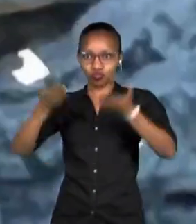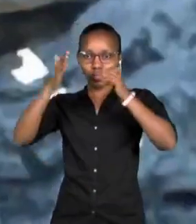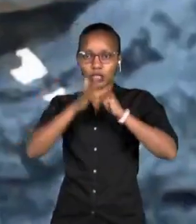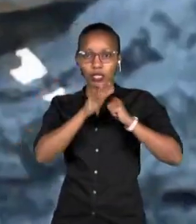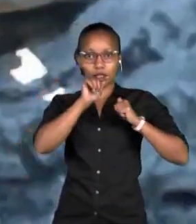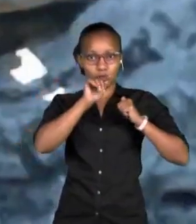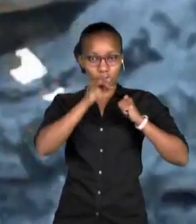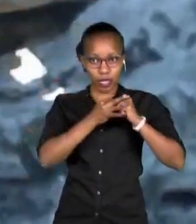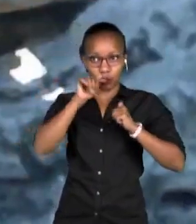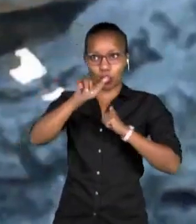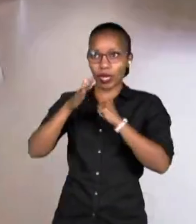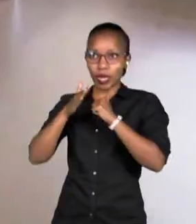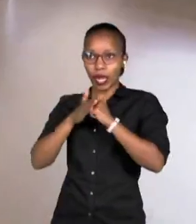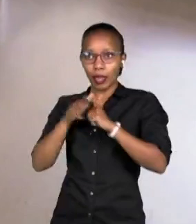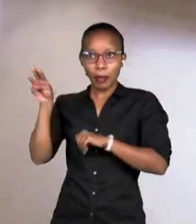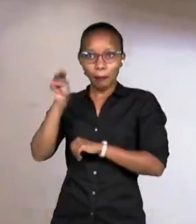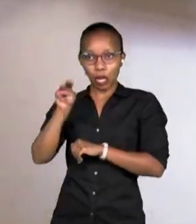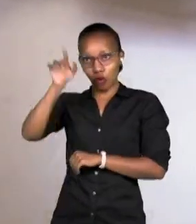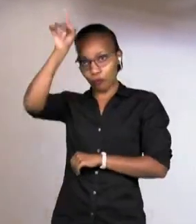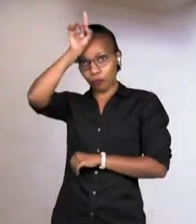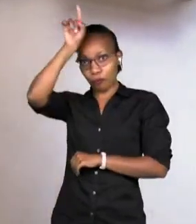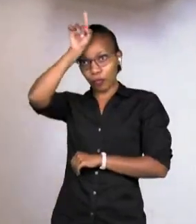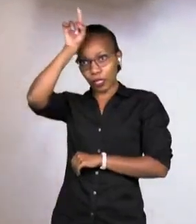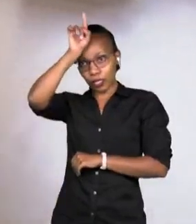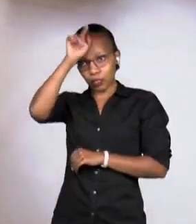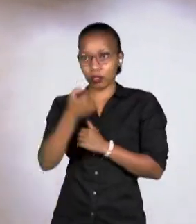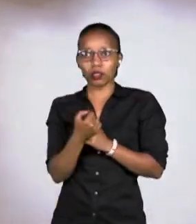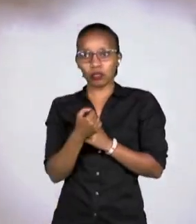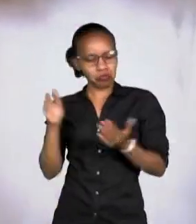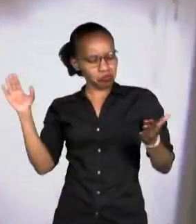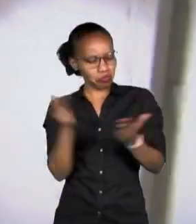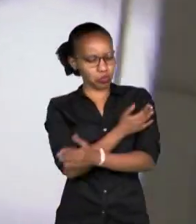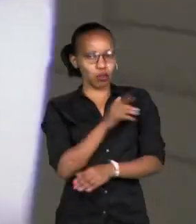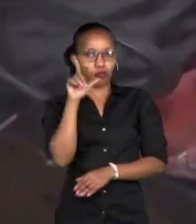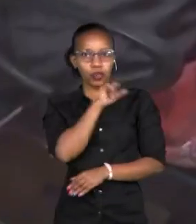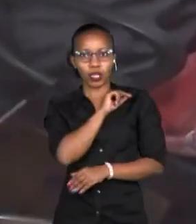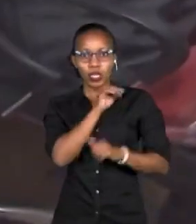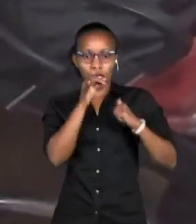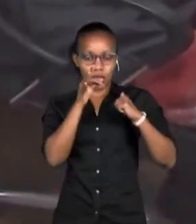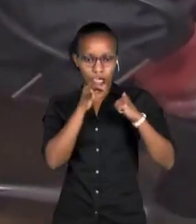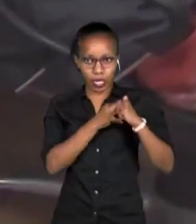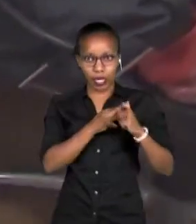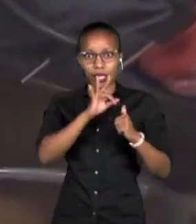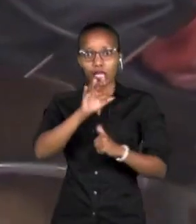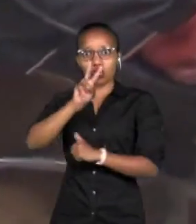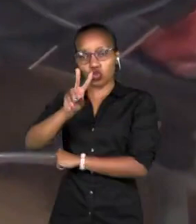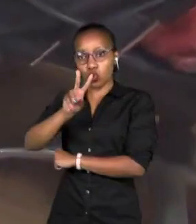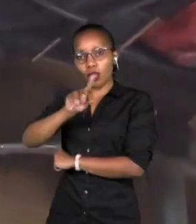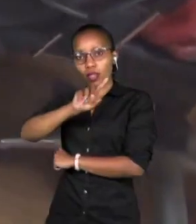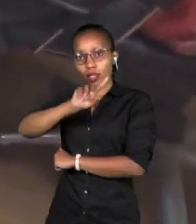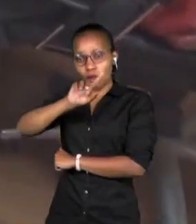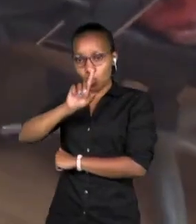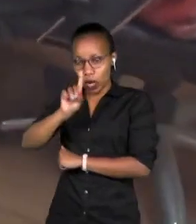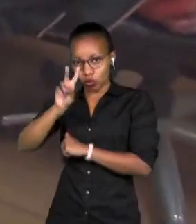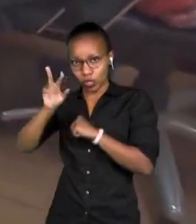98.99 million poor rural residents under the current poverty line out of poverty, with 832 impoverished counties and